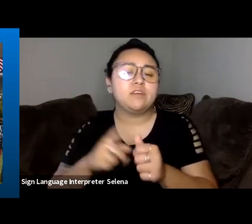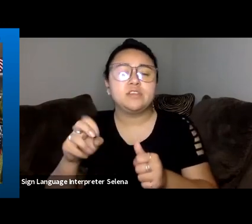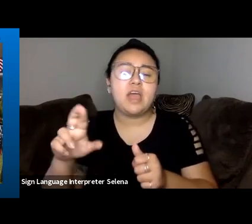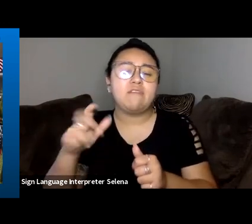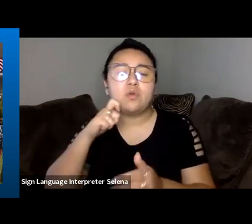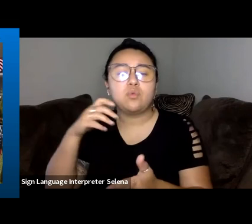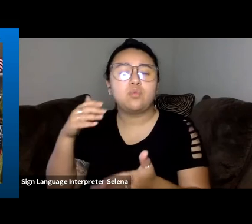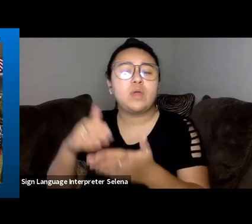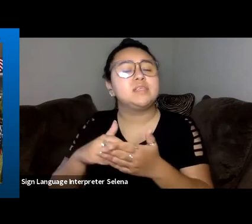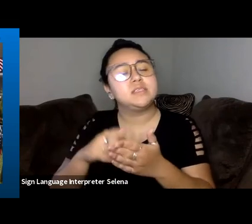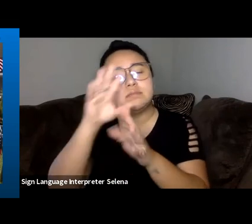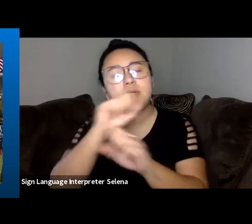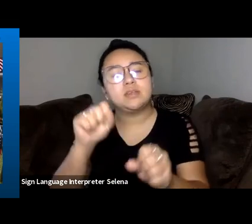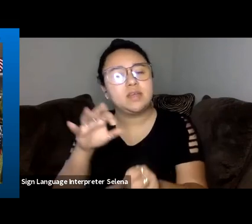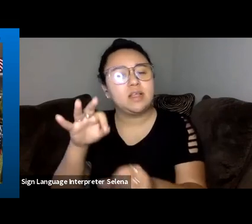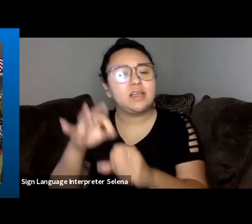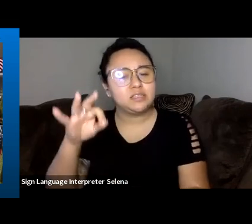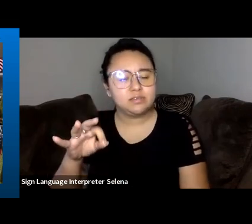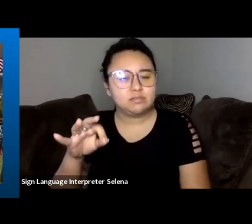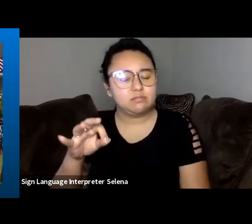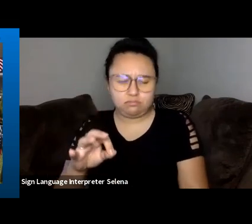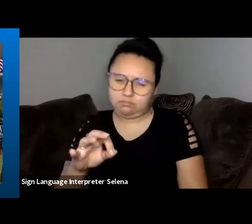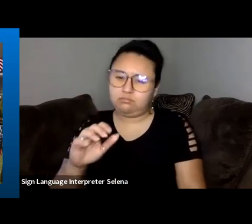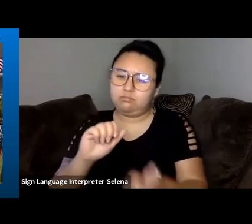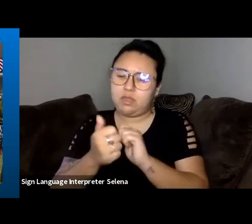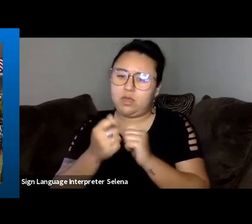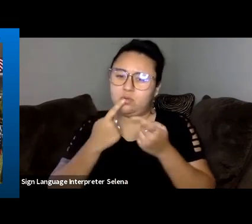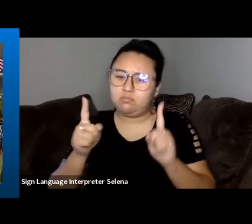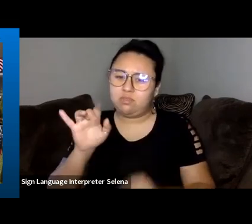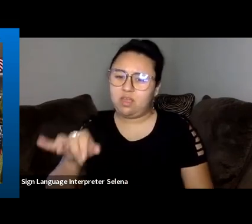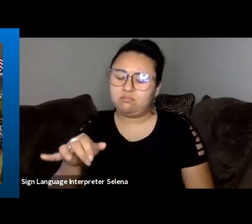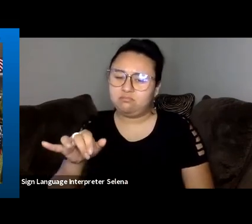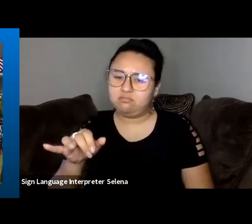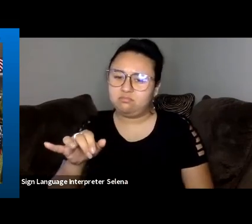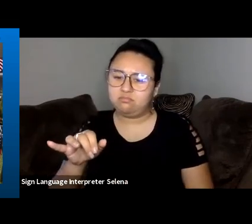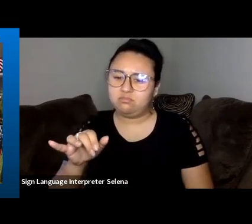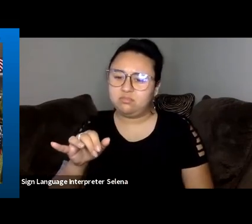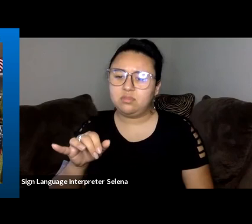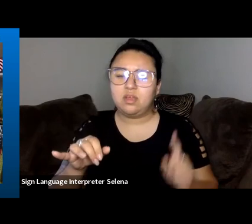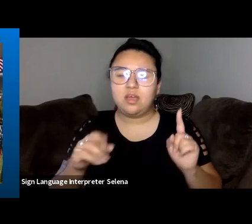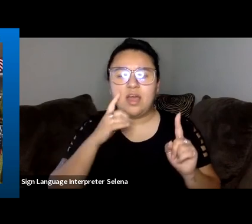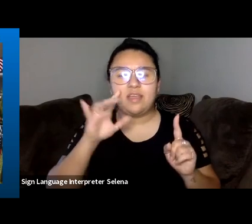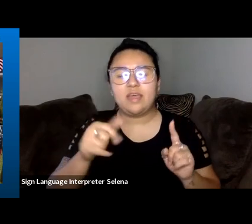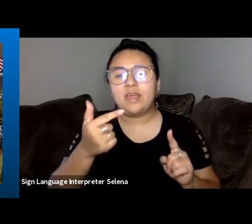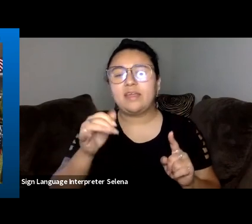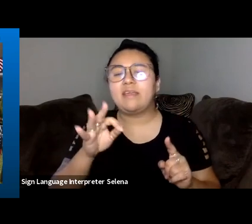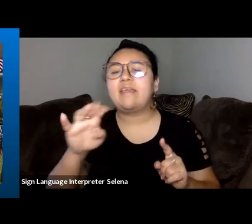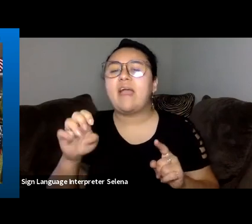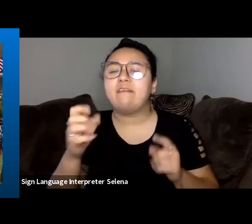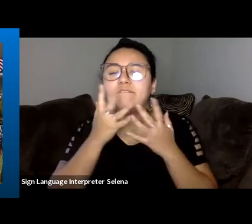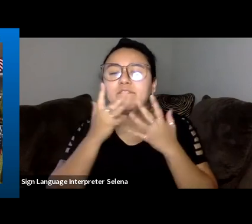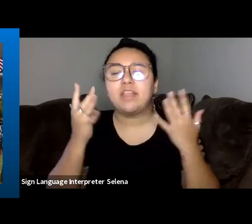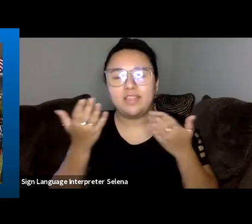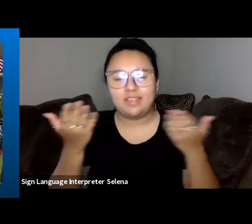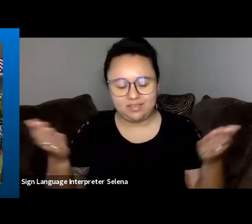one could make this claim. Shweta, you were saying it's one of his like gaffe-friendly kind of things. I sometimes believe